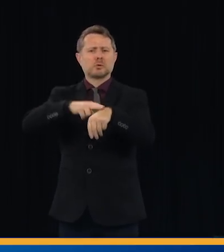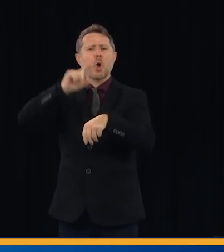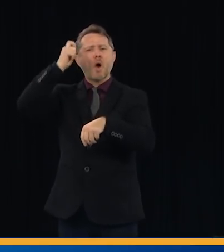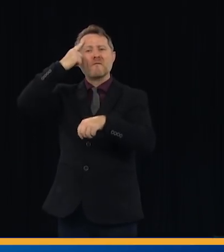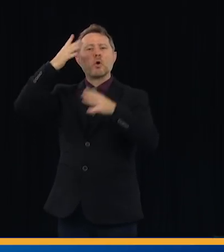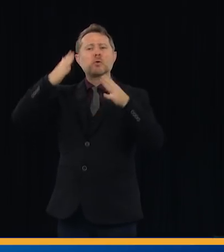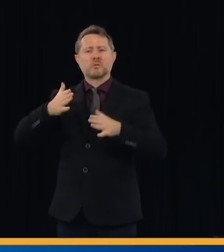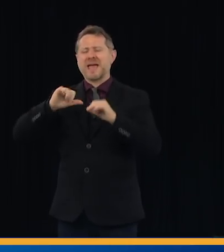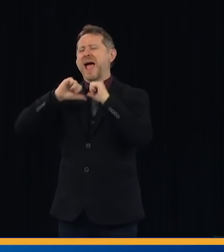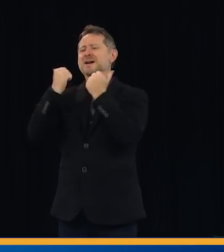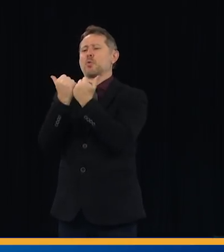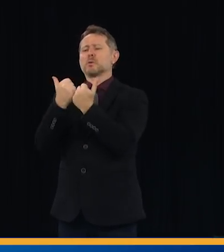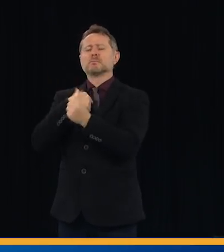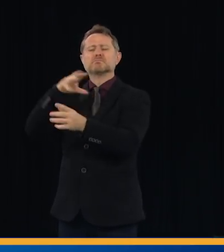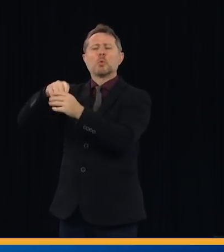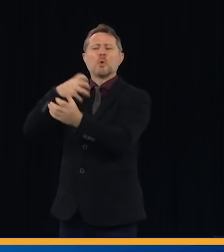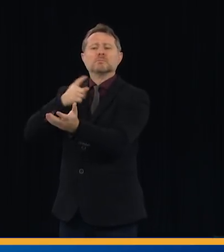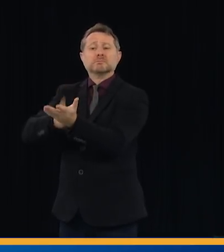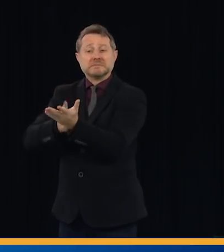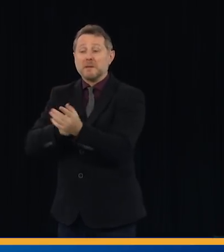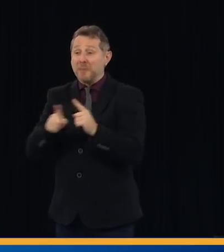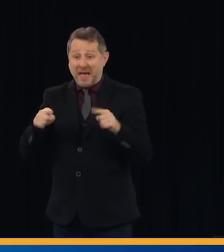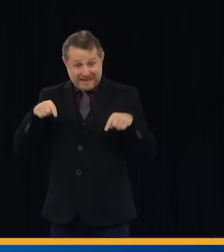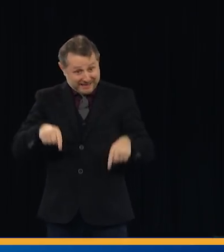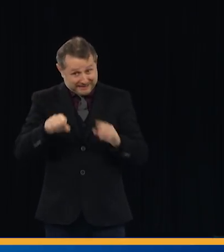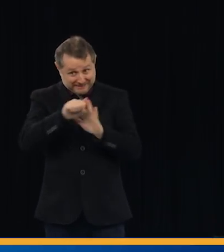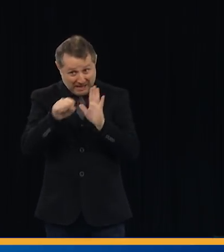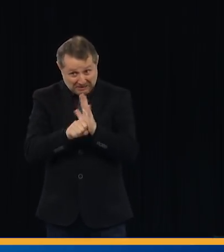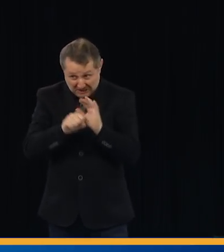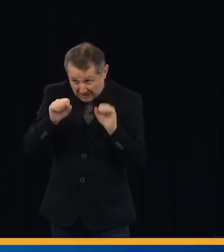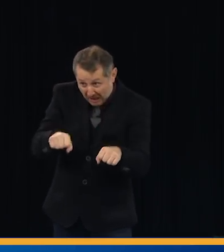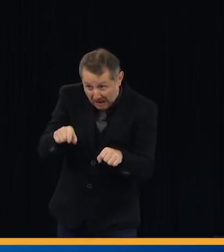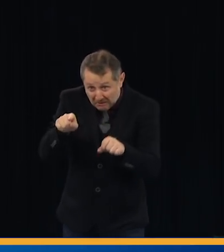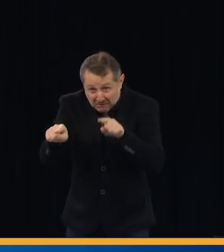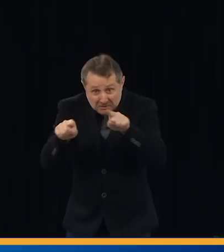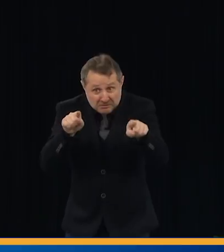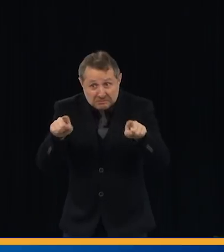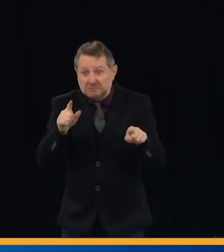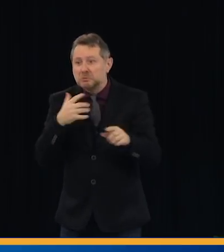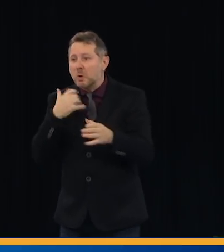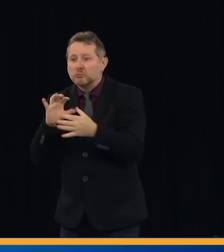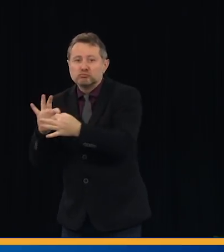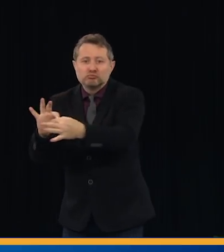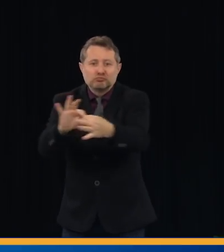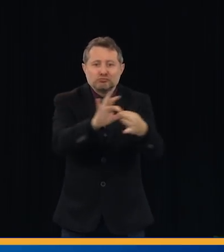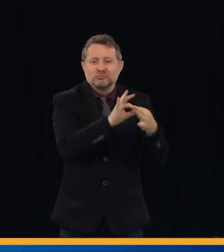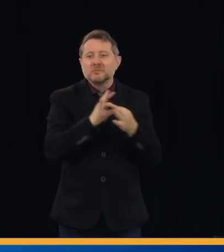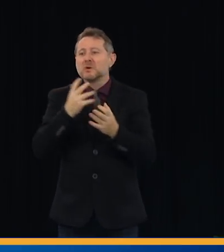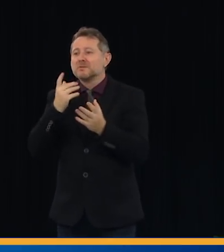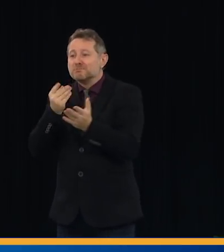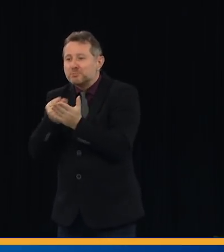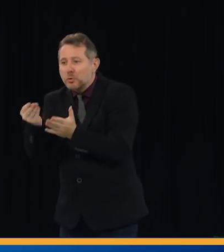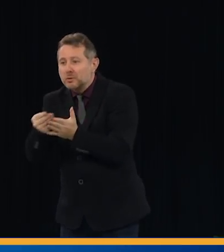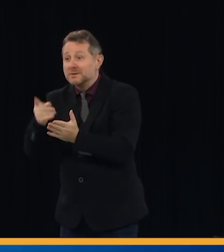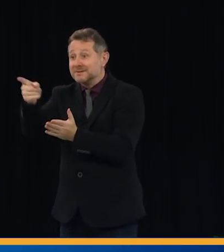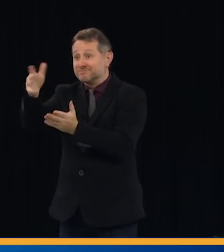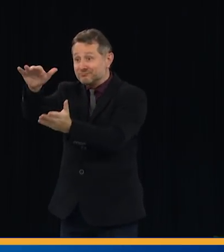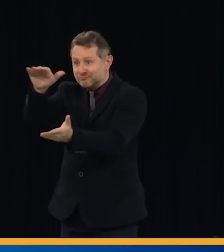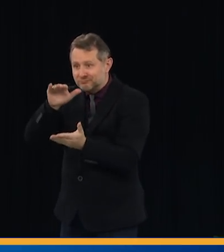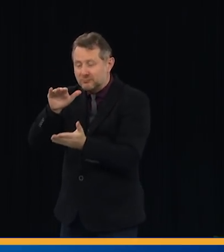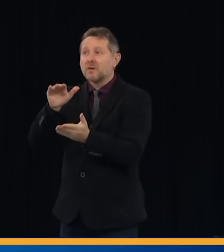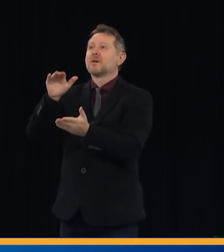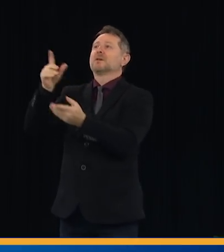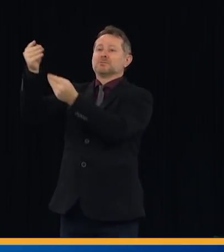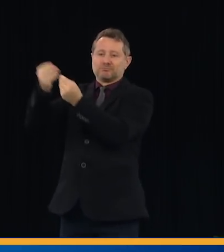the states could come up with a voluntary buying consortium, and then we distribute by need.